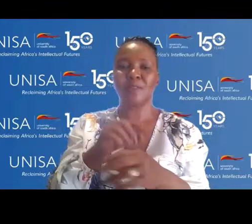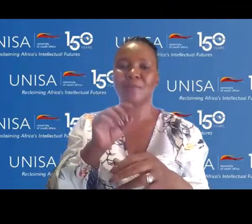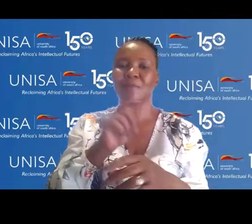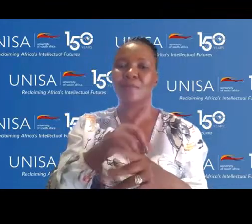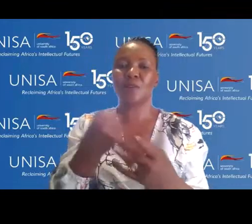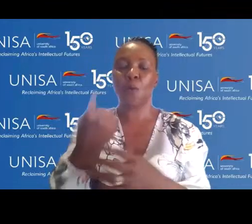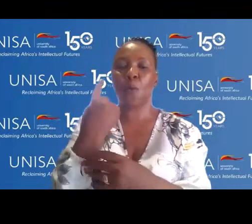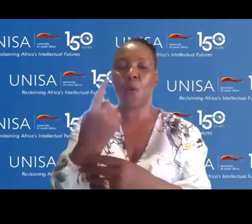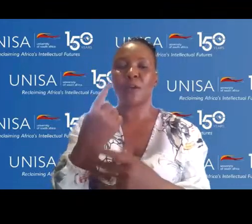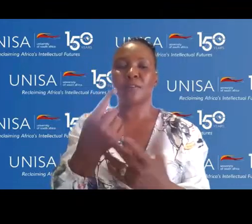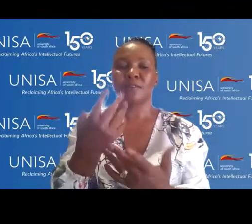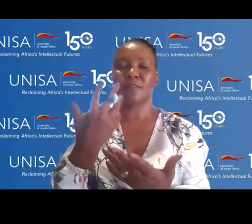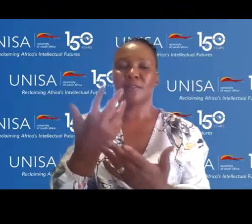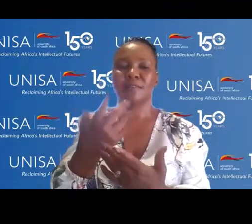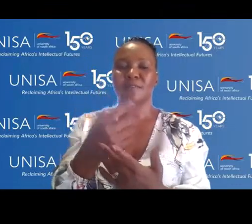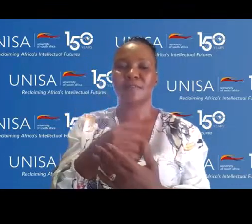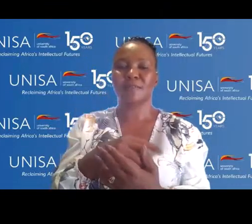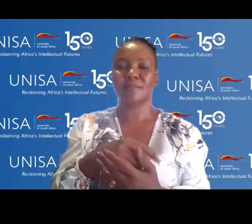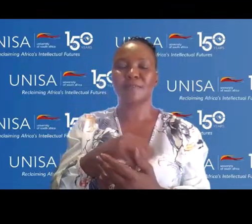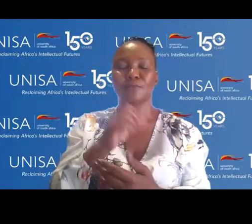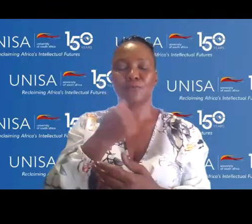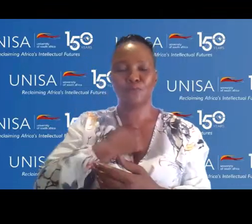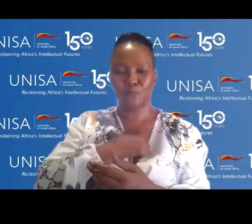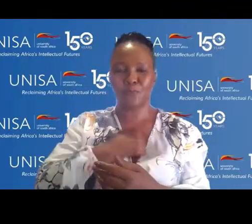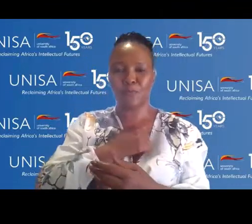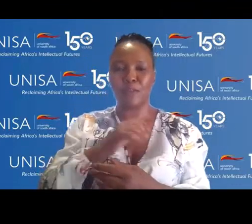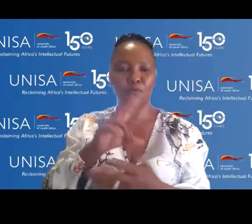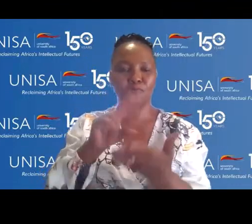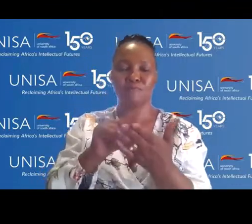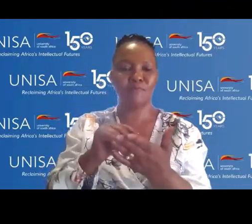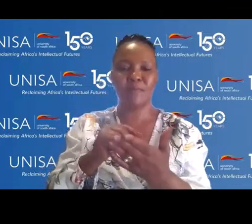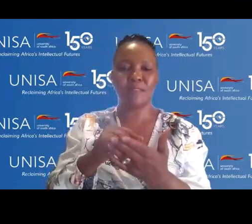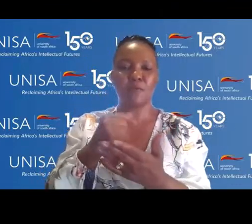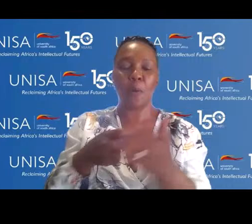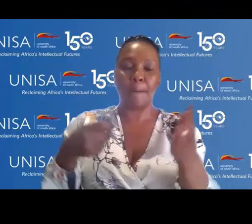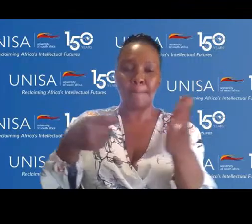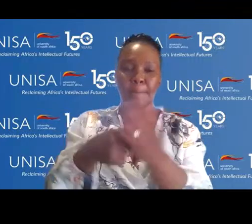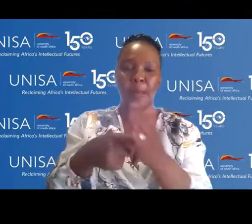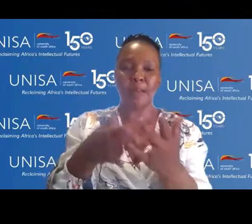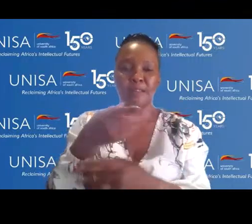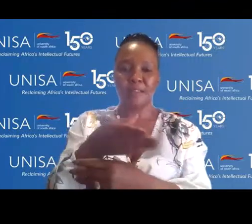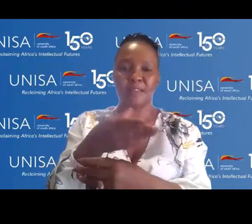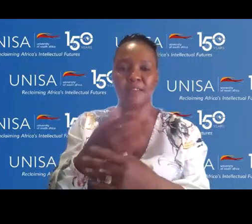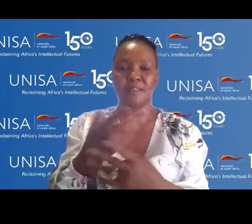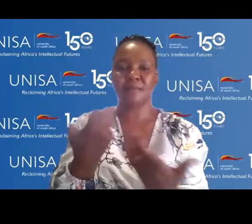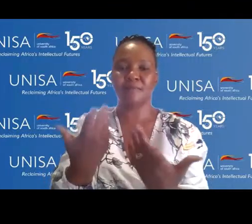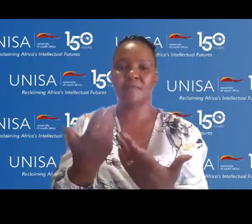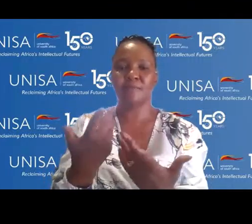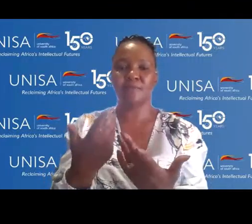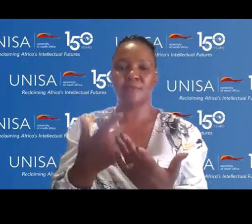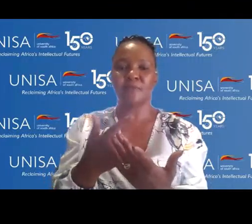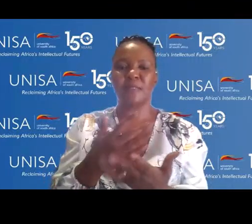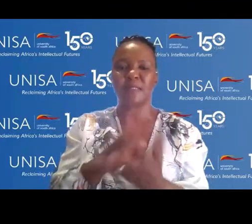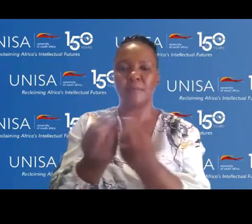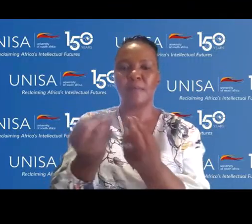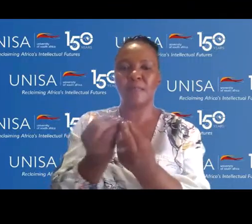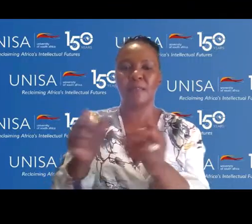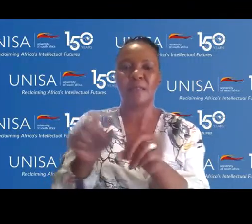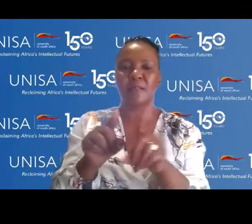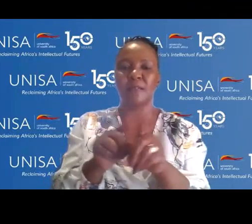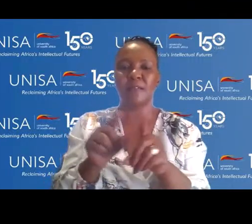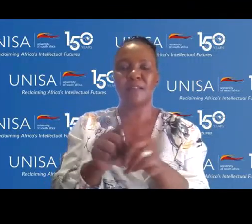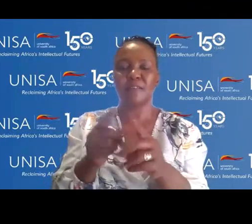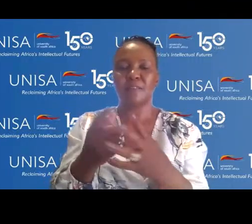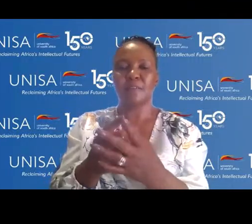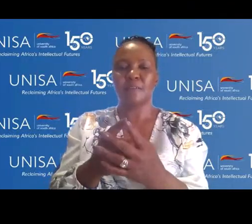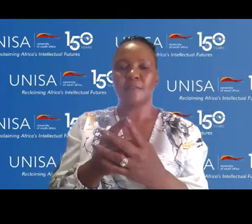used to downloading things. You can buy this keyboard, right? Something similar. So you're looking for a Bluetooth mouse and